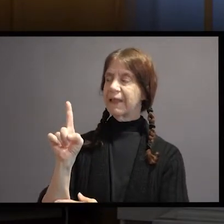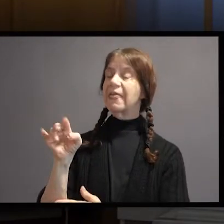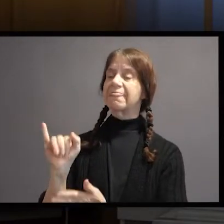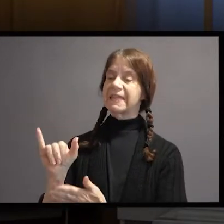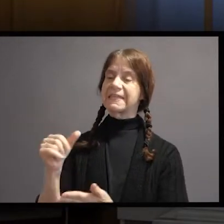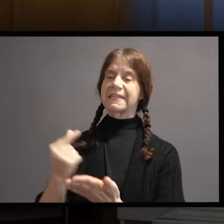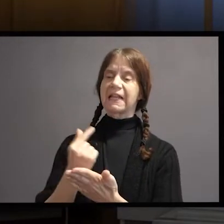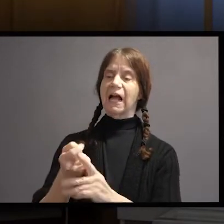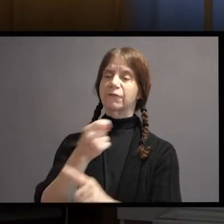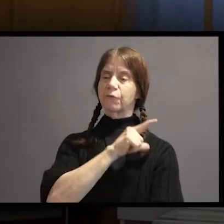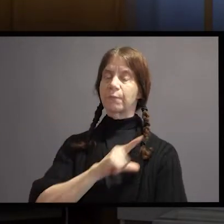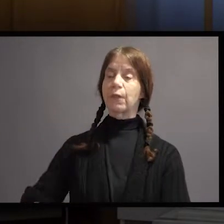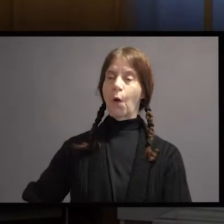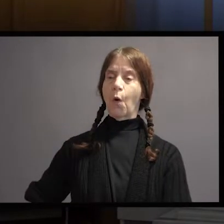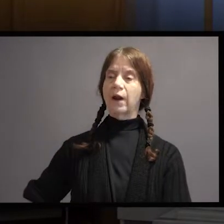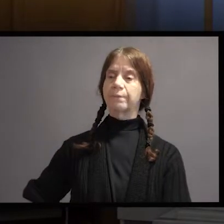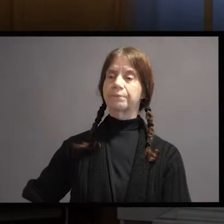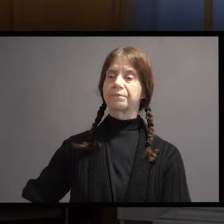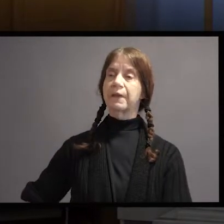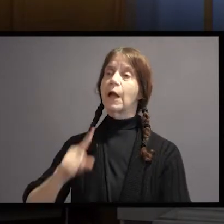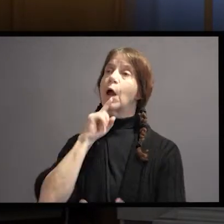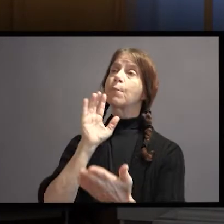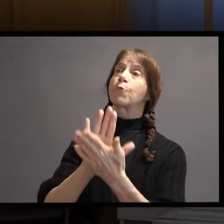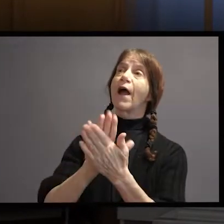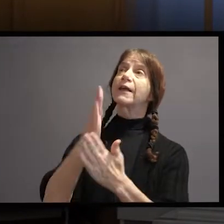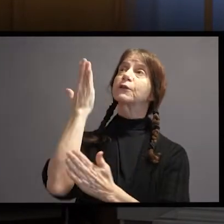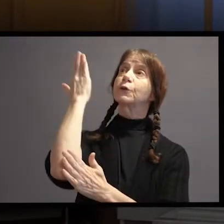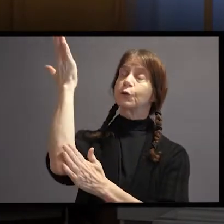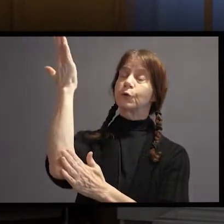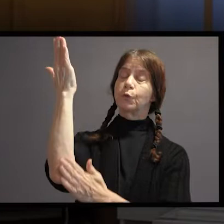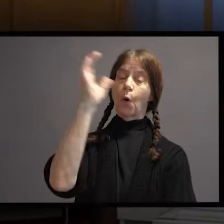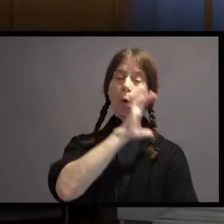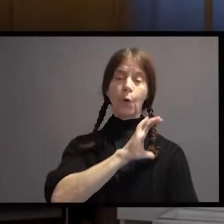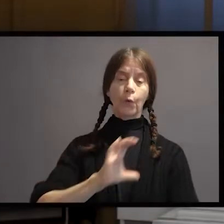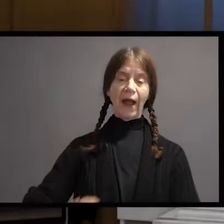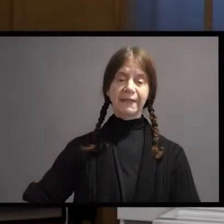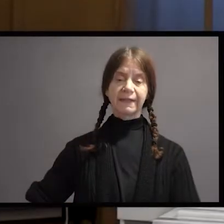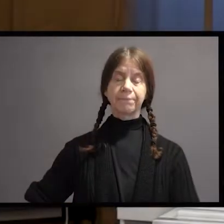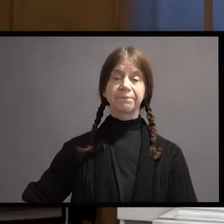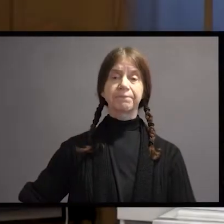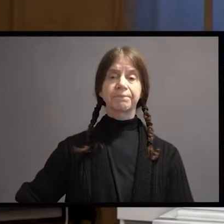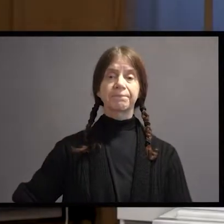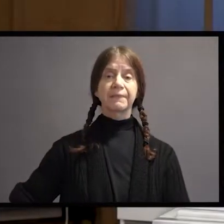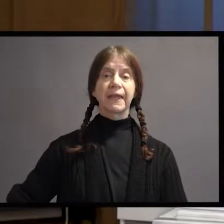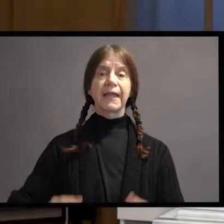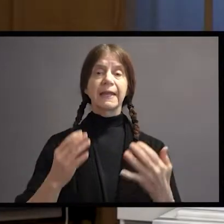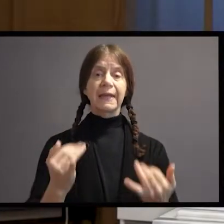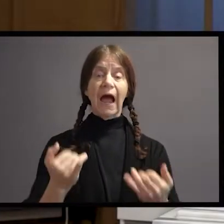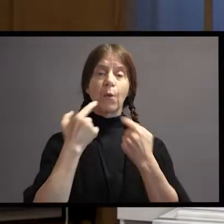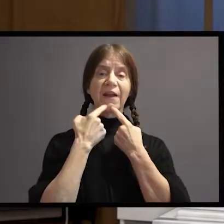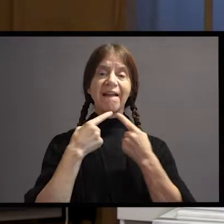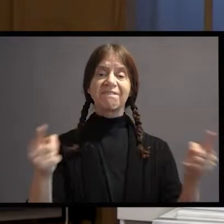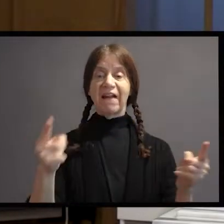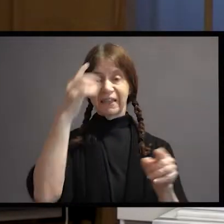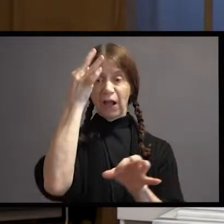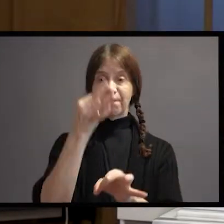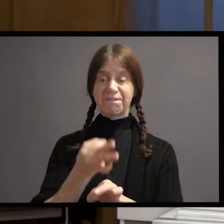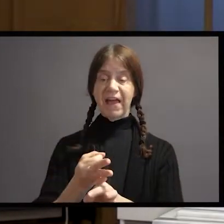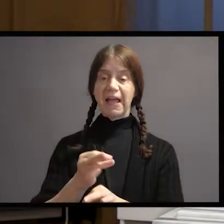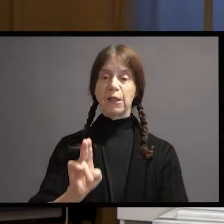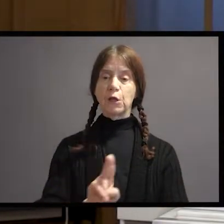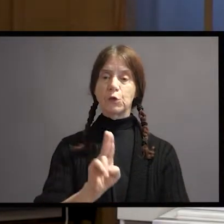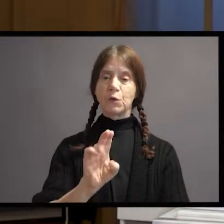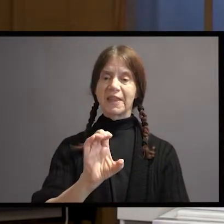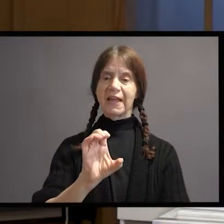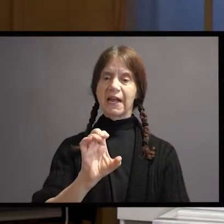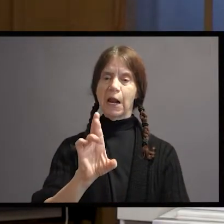This is the gospel of the Lord. Praise to you, O Christ. We confess our Christian faith in the